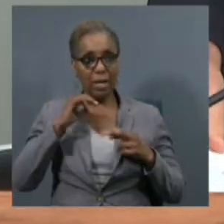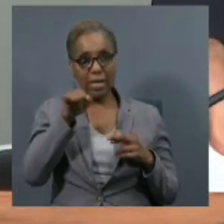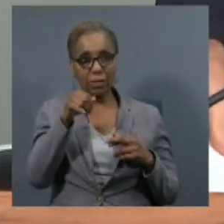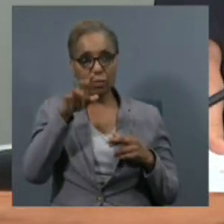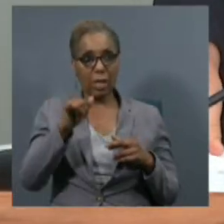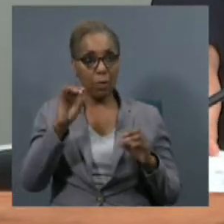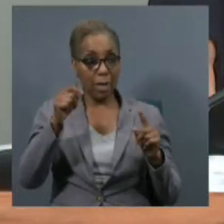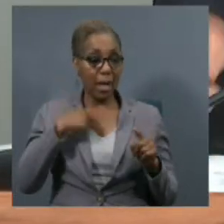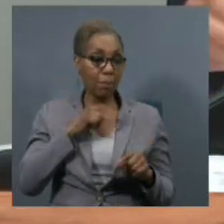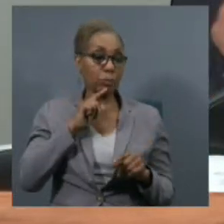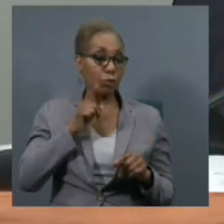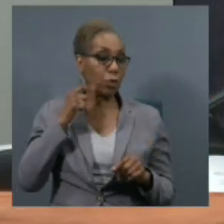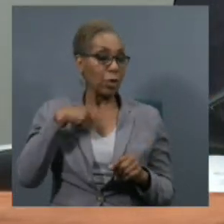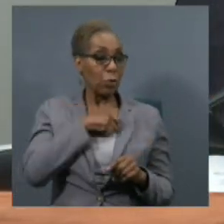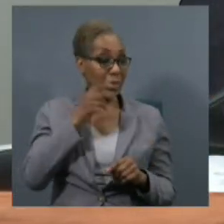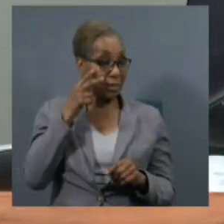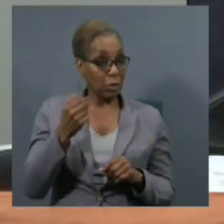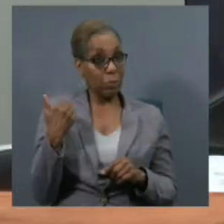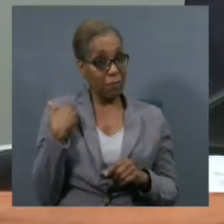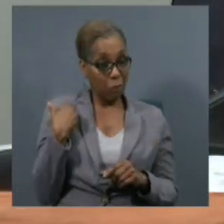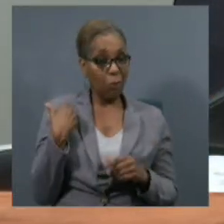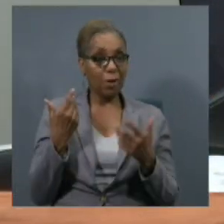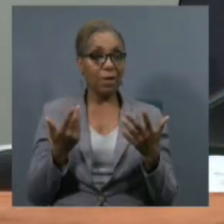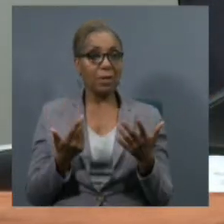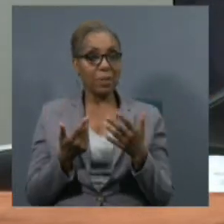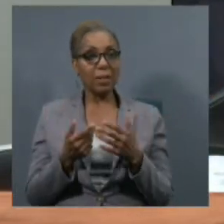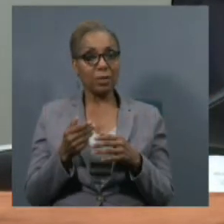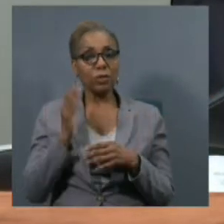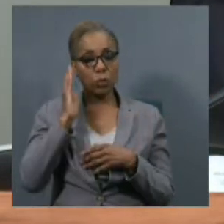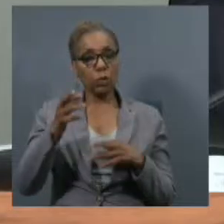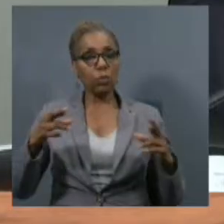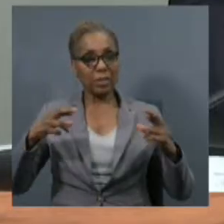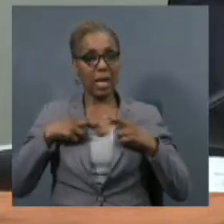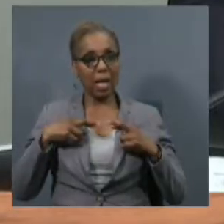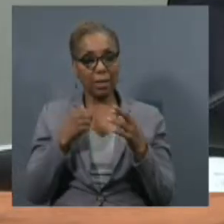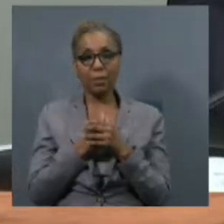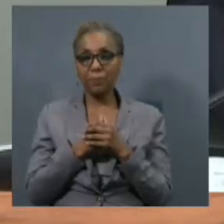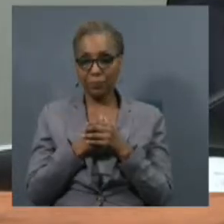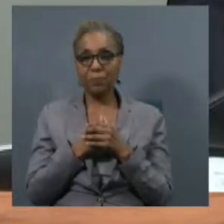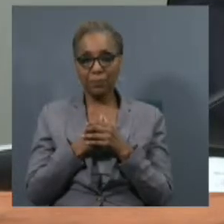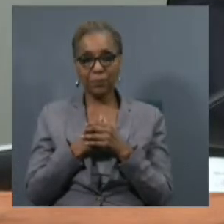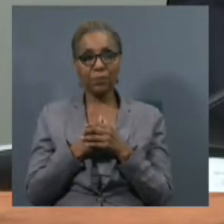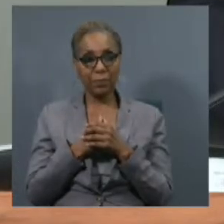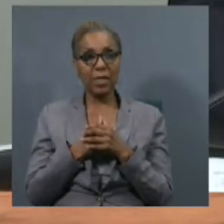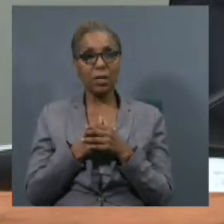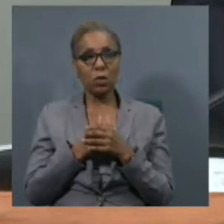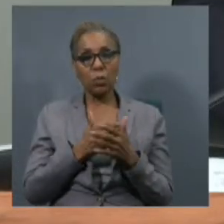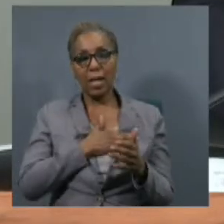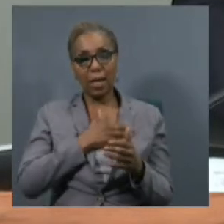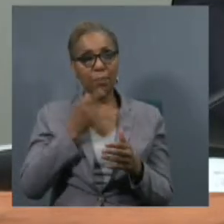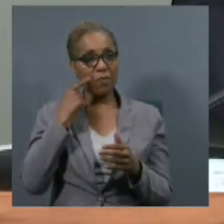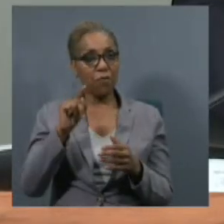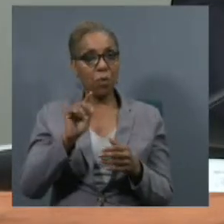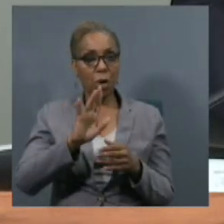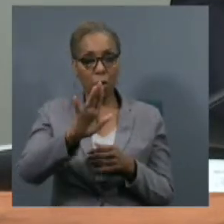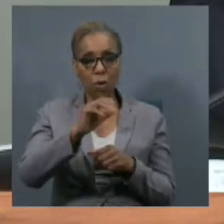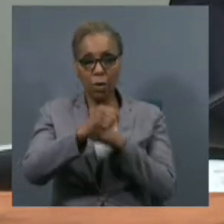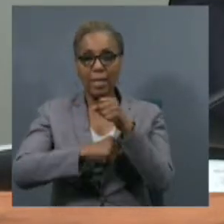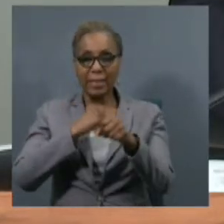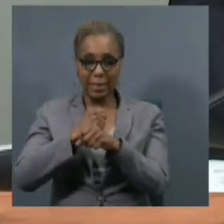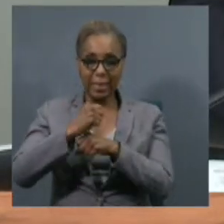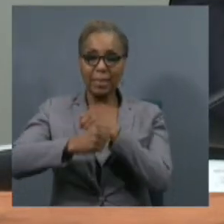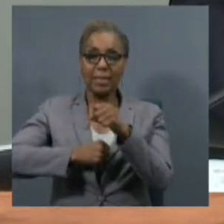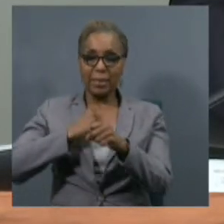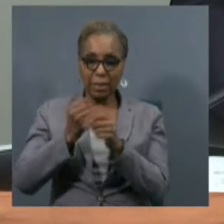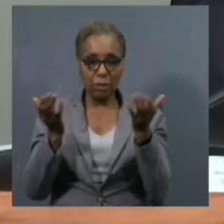I'm sure we're going to see you before now and then, but she'll be retiring. We're grateful for her years of service, and we know she's going to